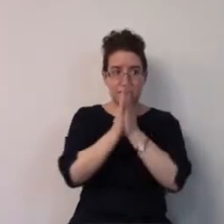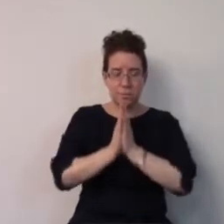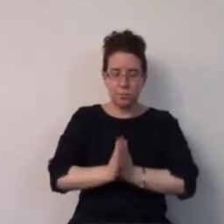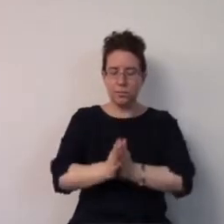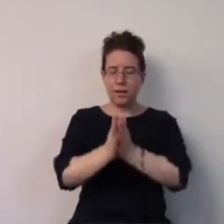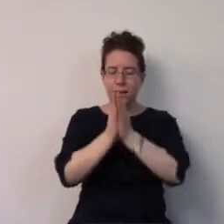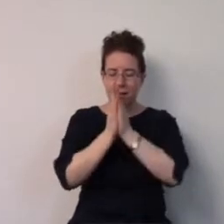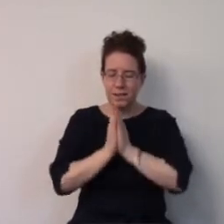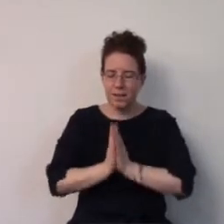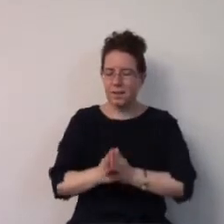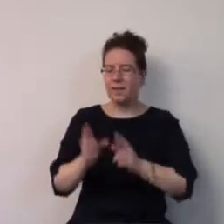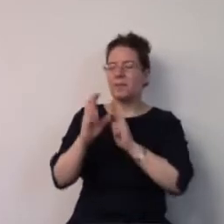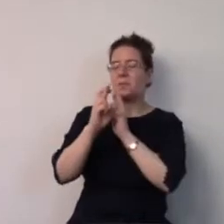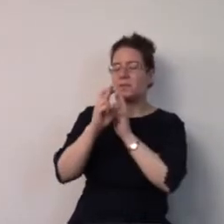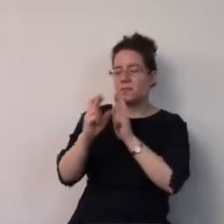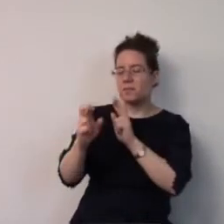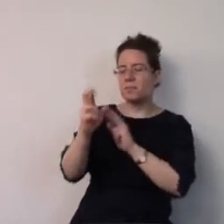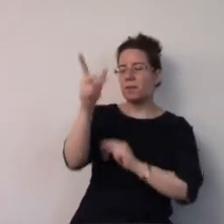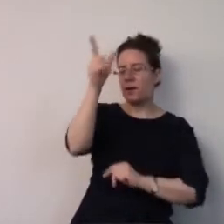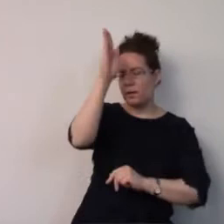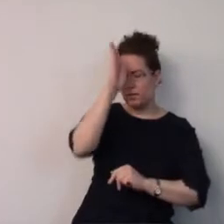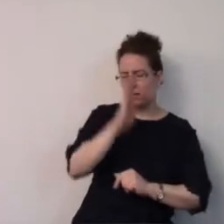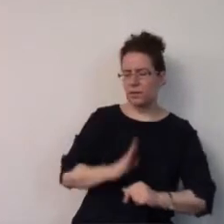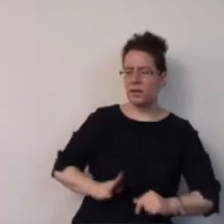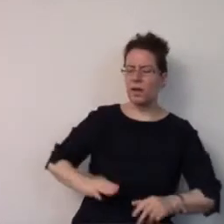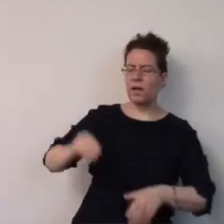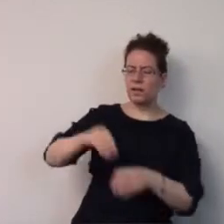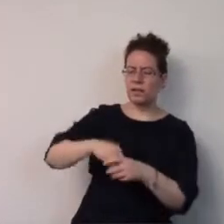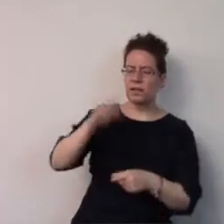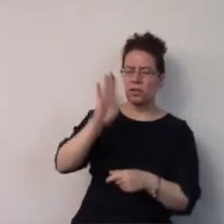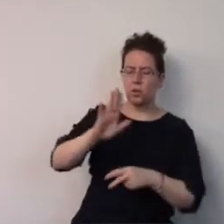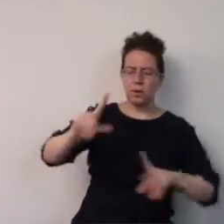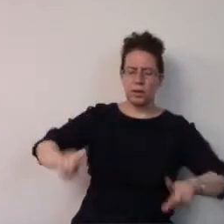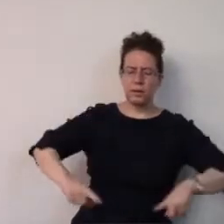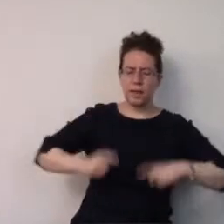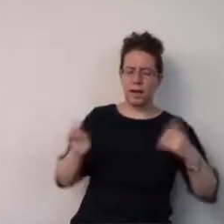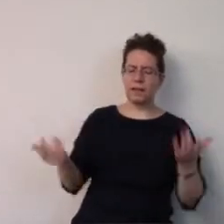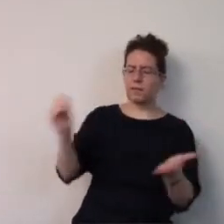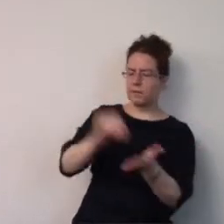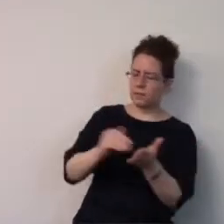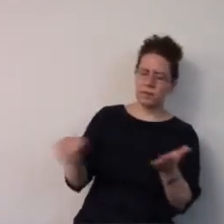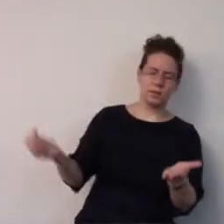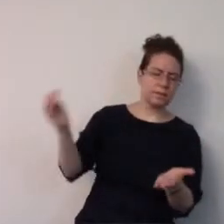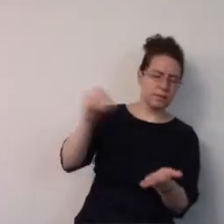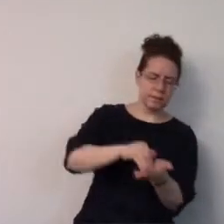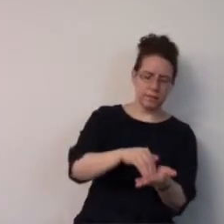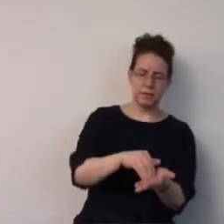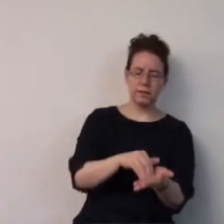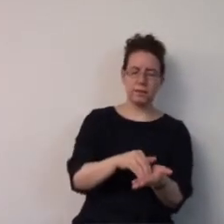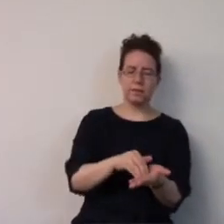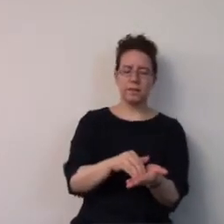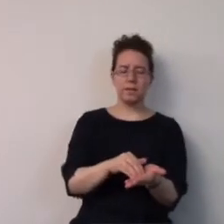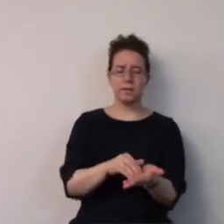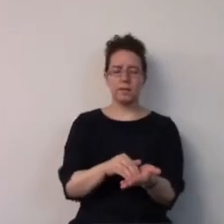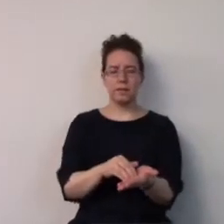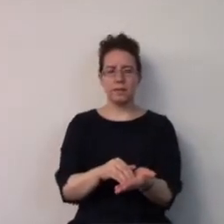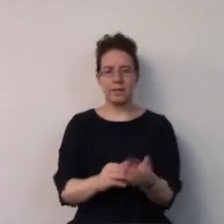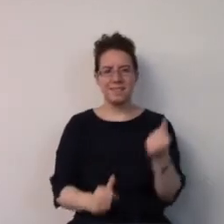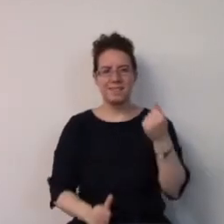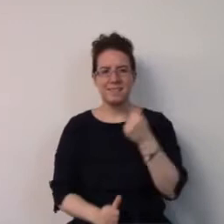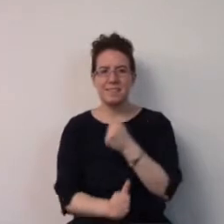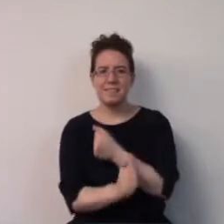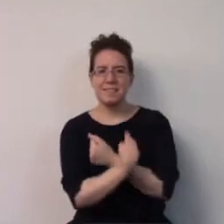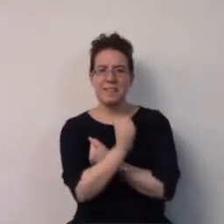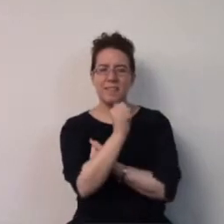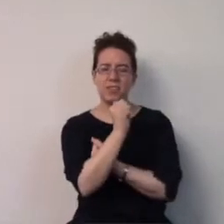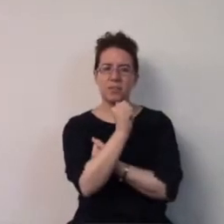again. Amen. Hallelujah. That's dangerous to tune God out. It's dangerous